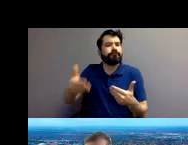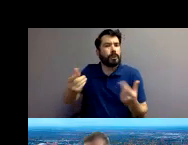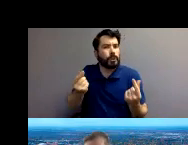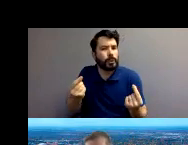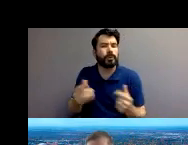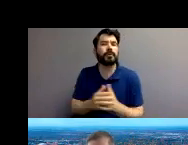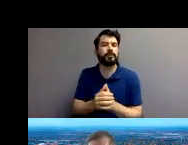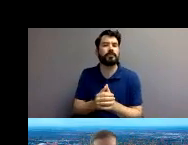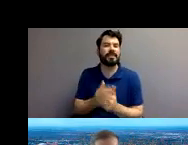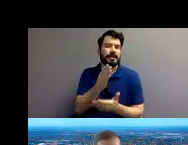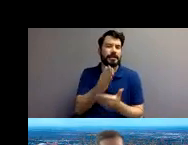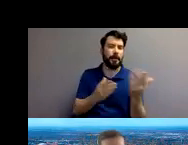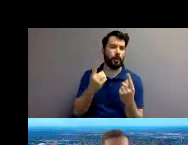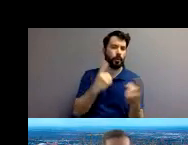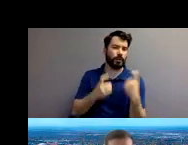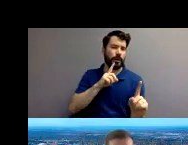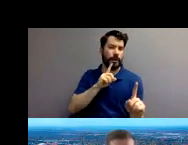FAQs. Next slide.